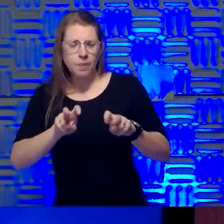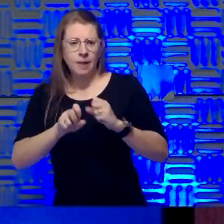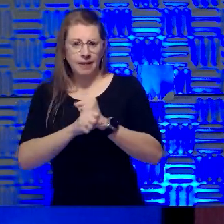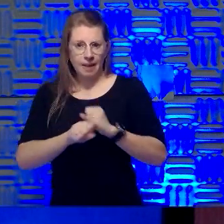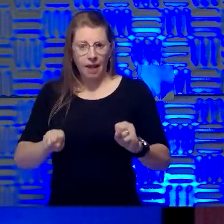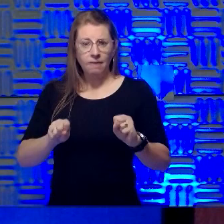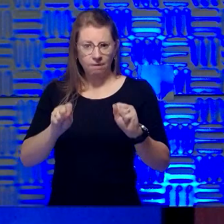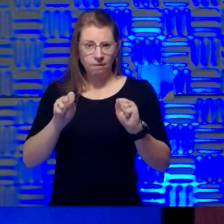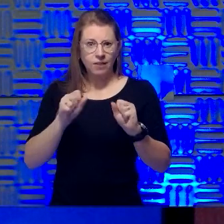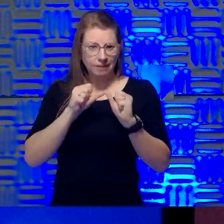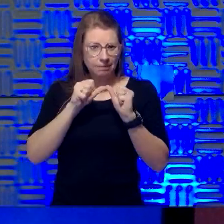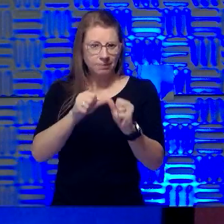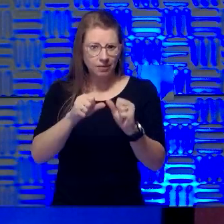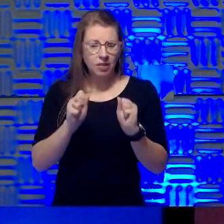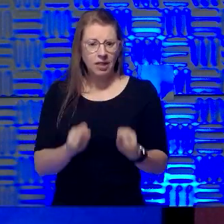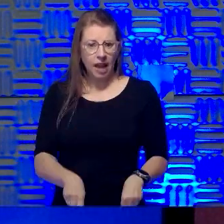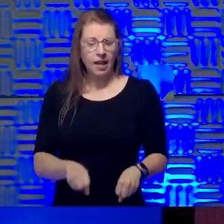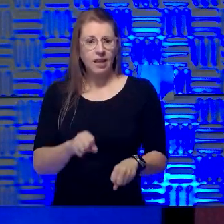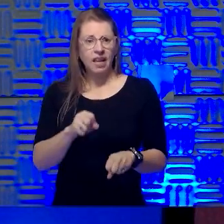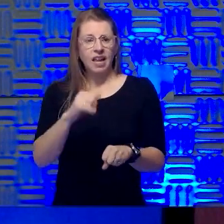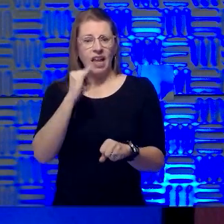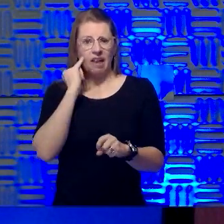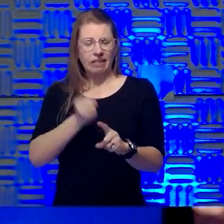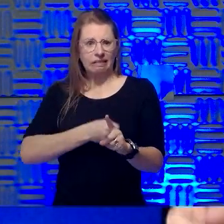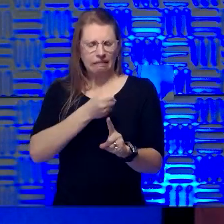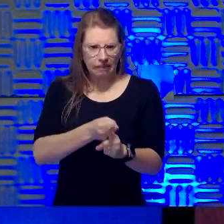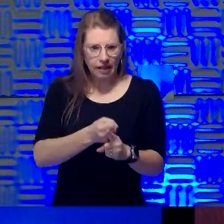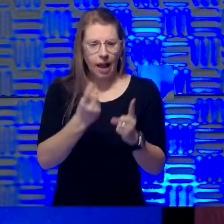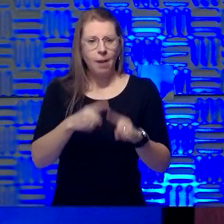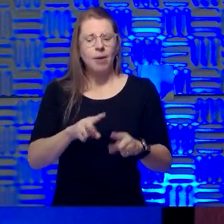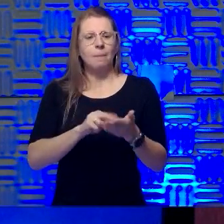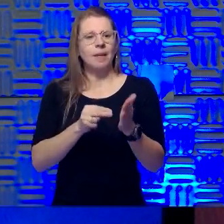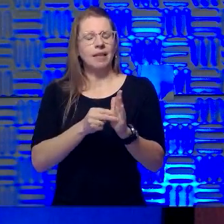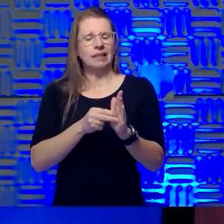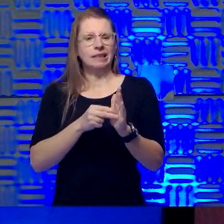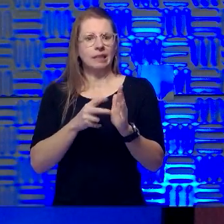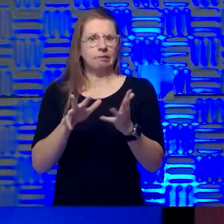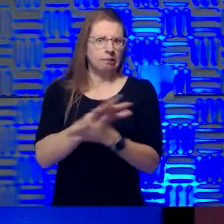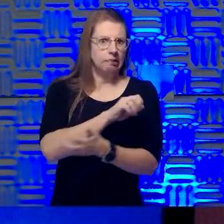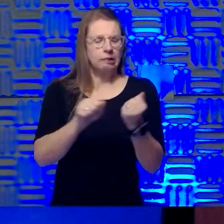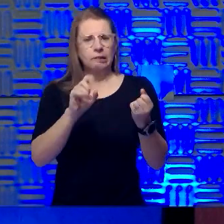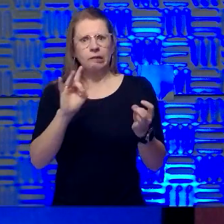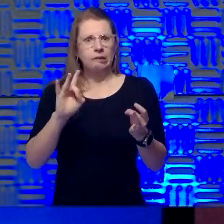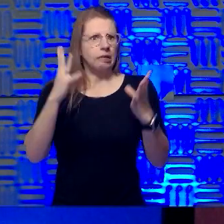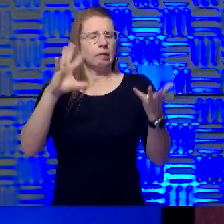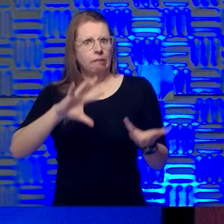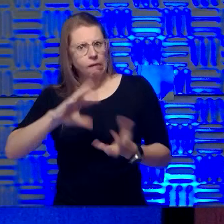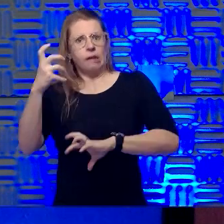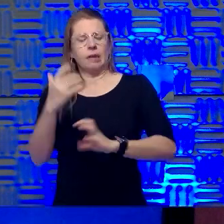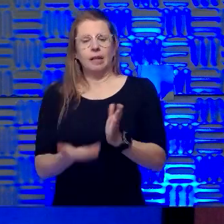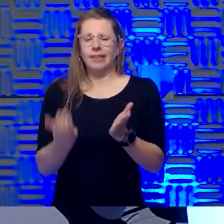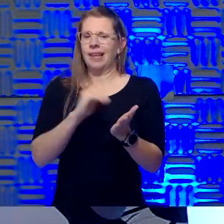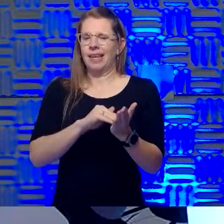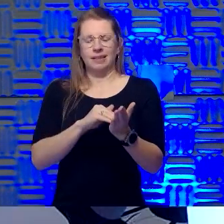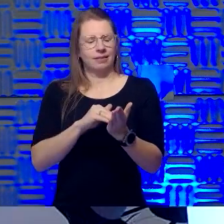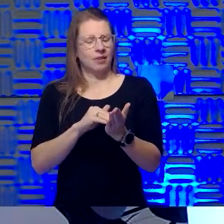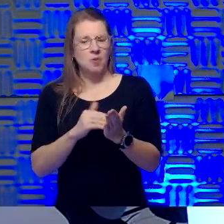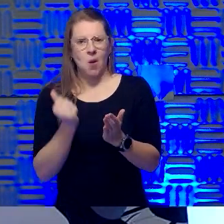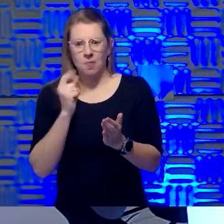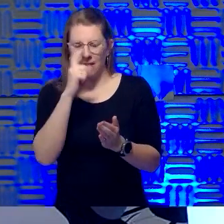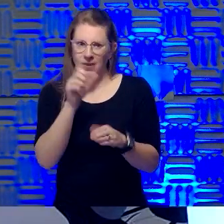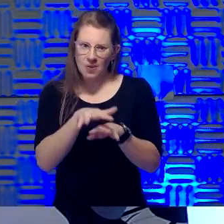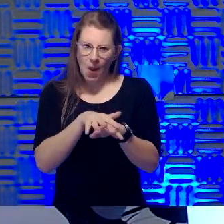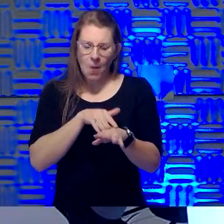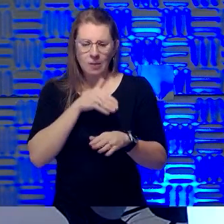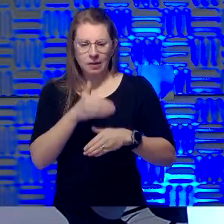even run into something, then hopefully you're not going to do much damage because you were going pretty slow. I think that's a story of COVID-19 right now, Dana. I think we have to be